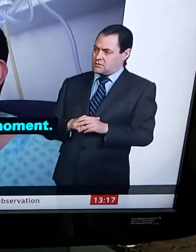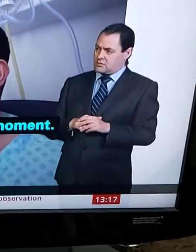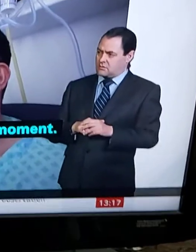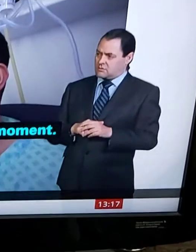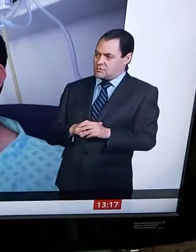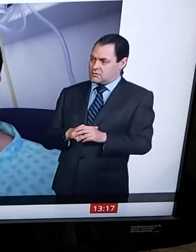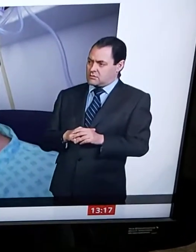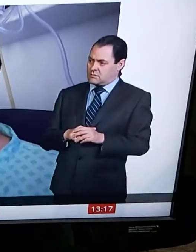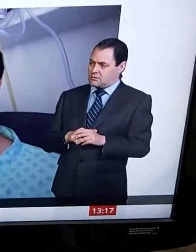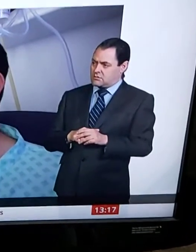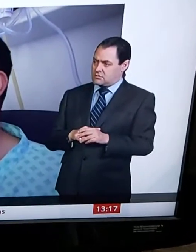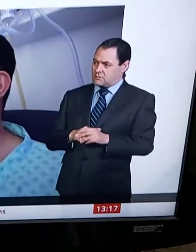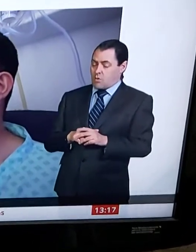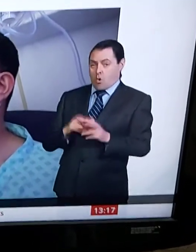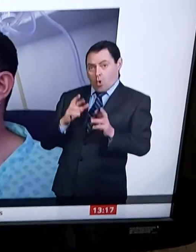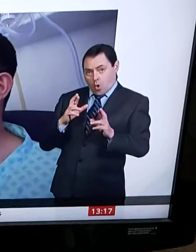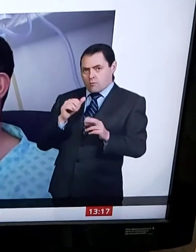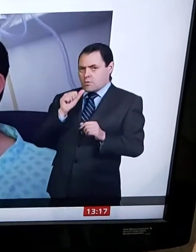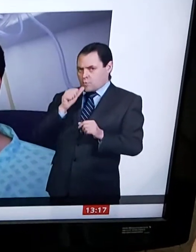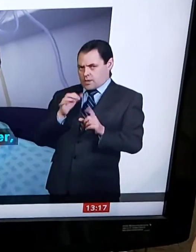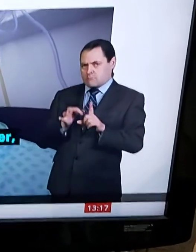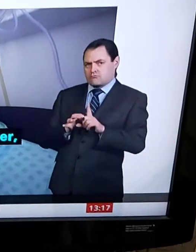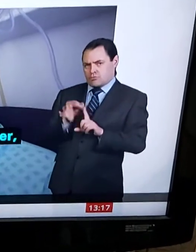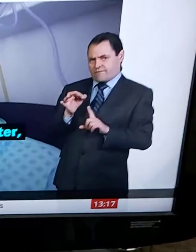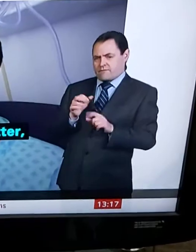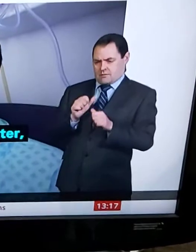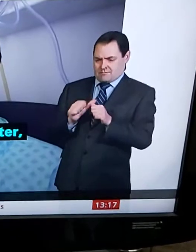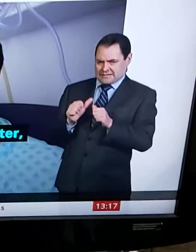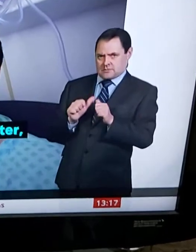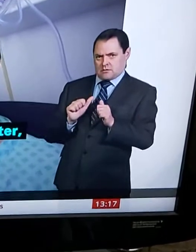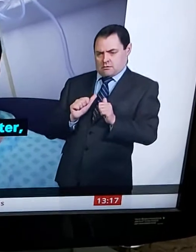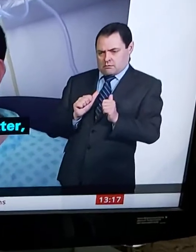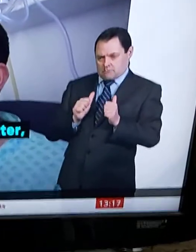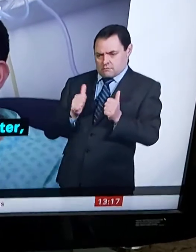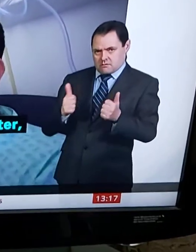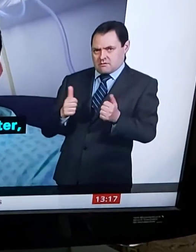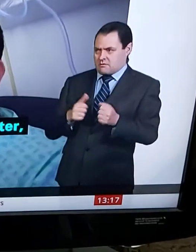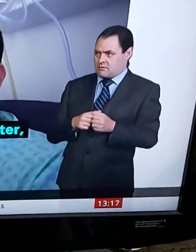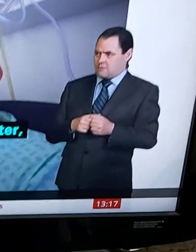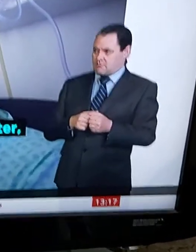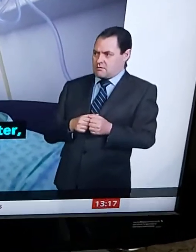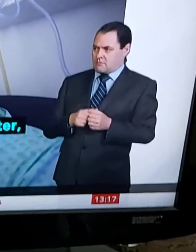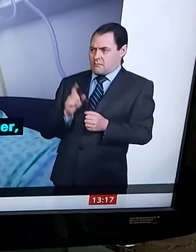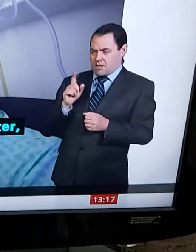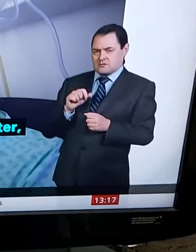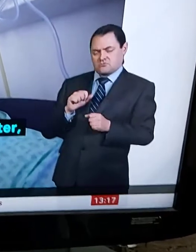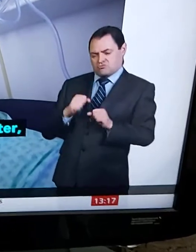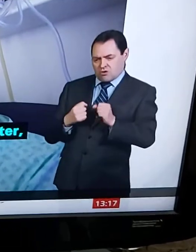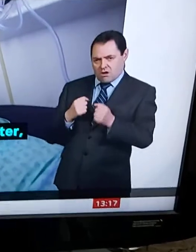I am hoping I will get better, but I am struggling